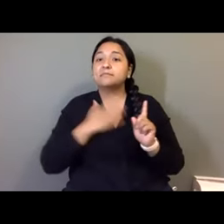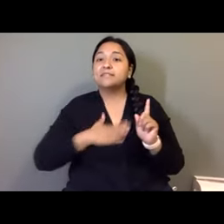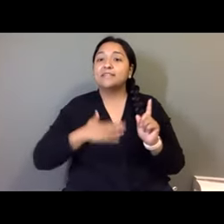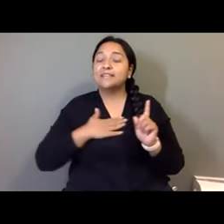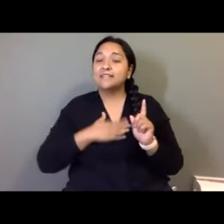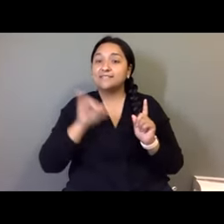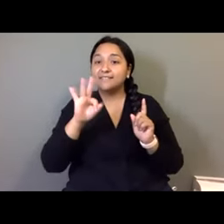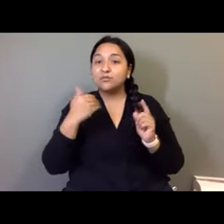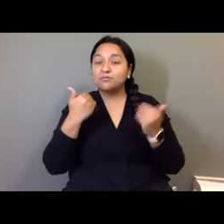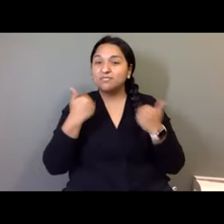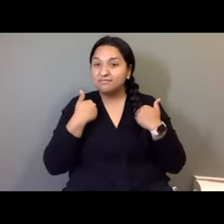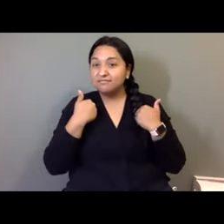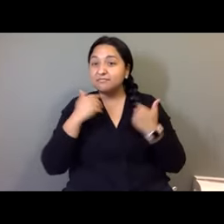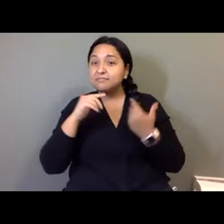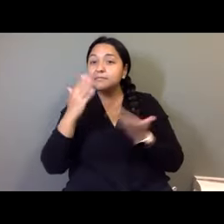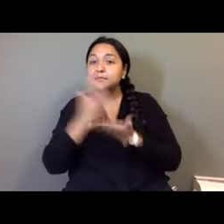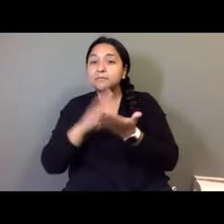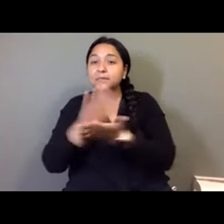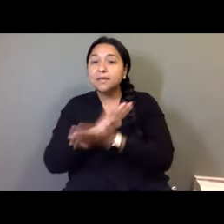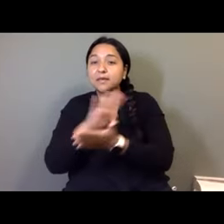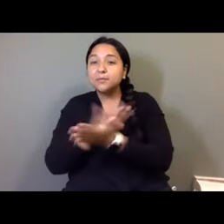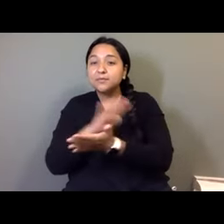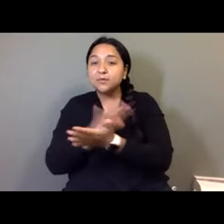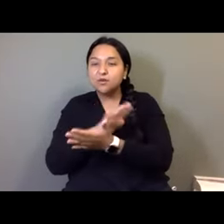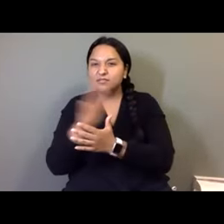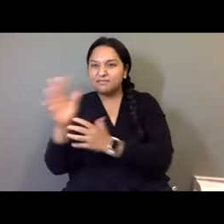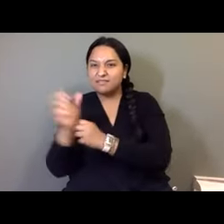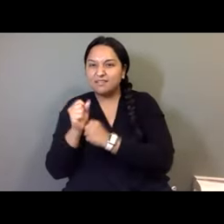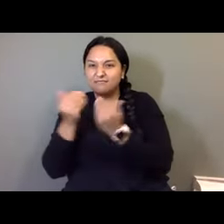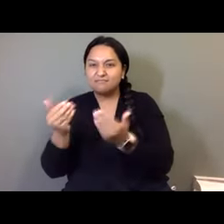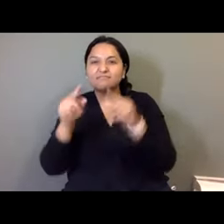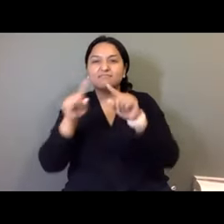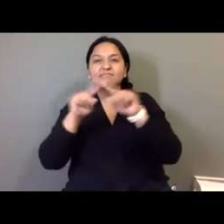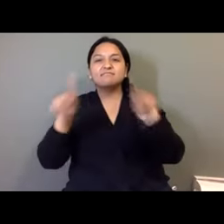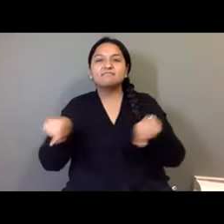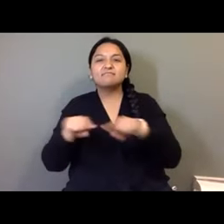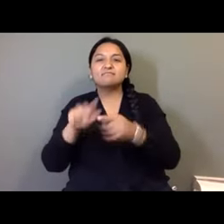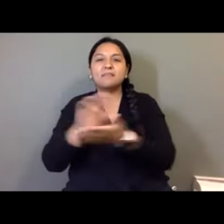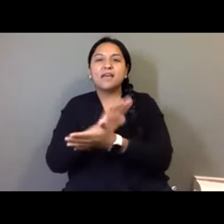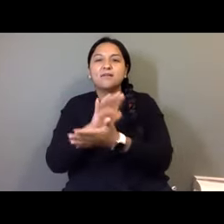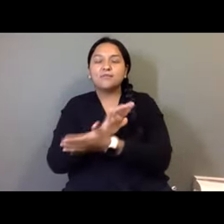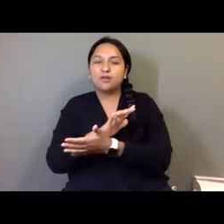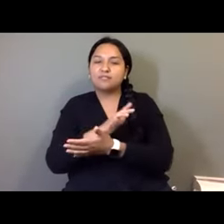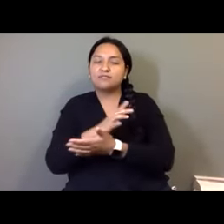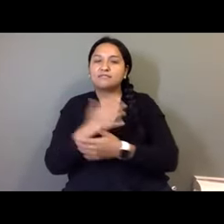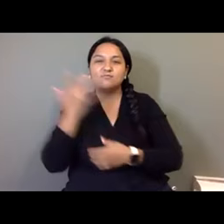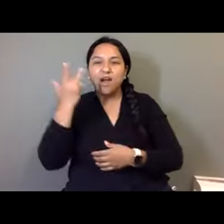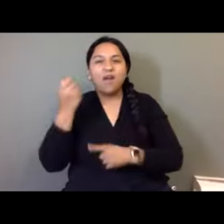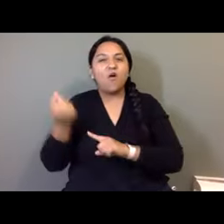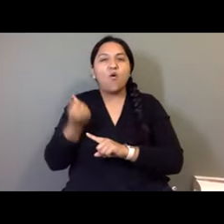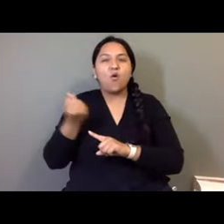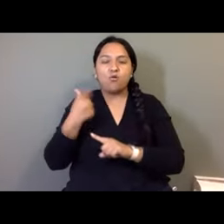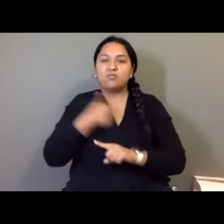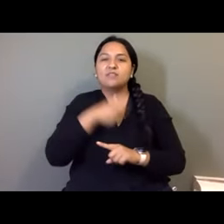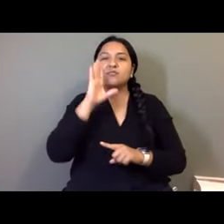of origami paper or just a square sheet of paper for our exercise that we will be